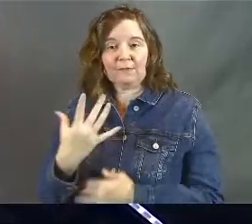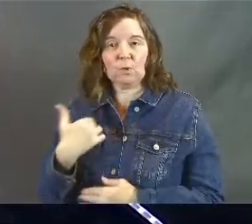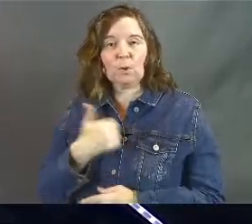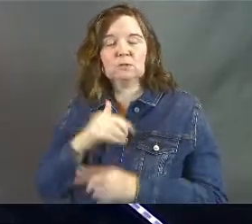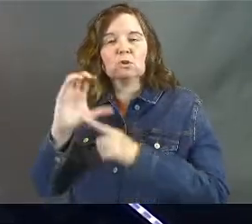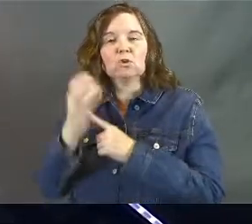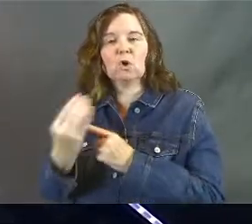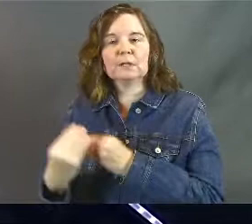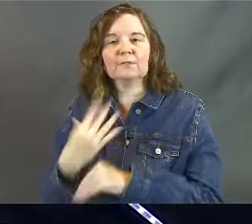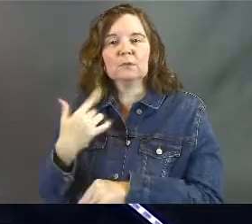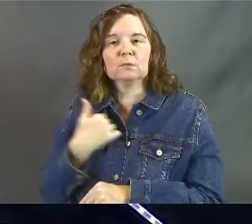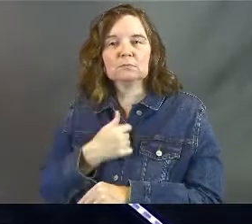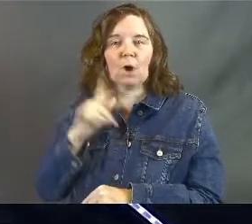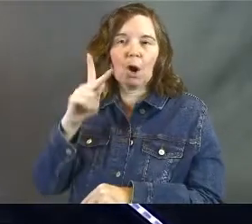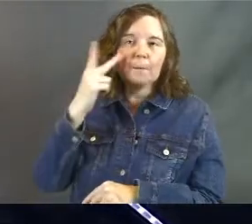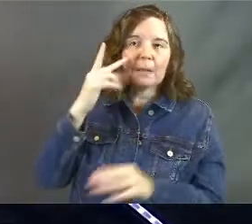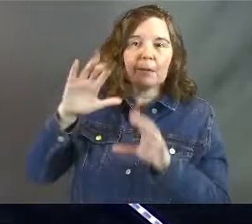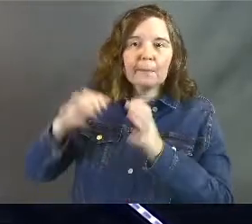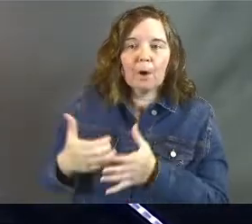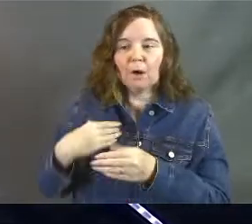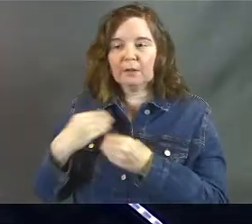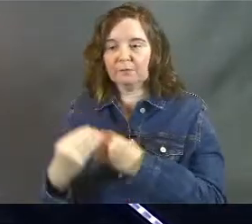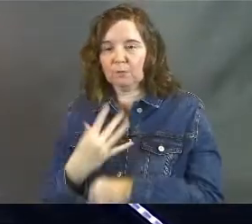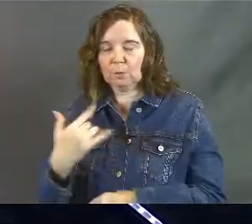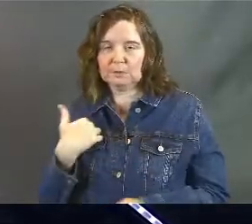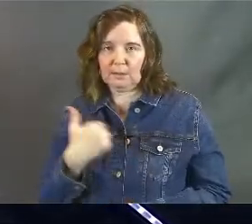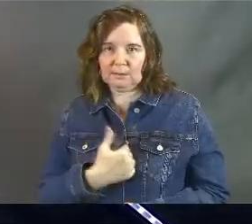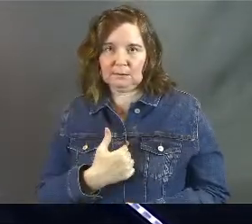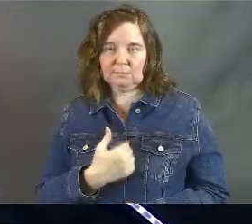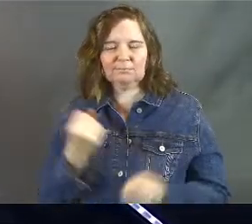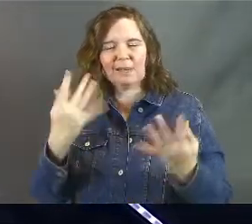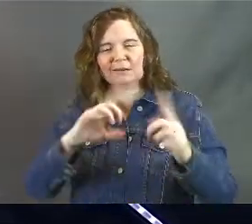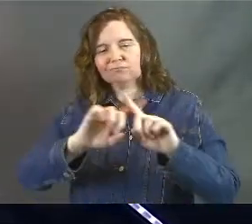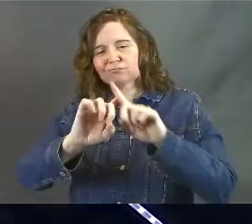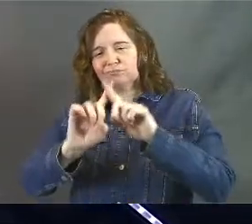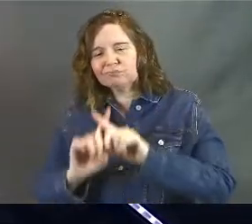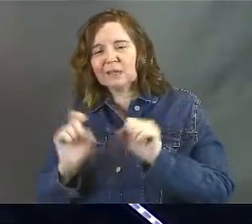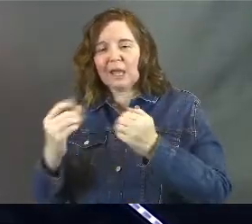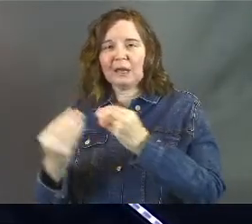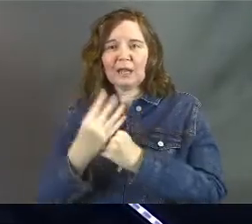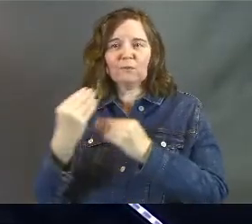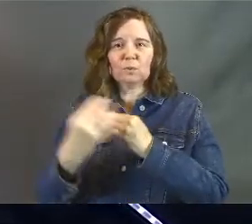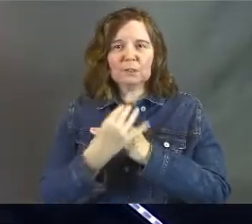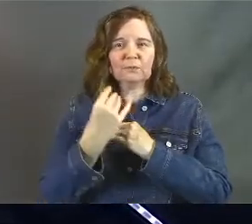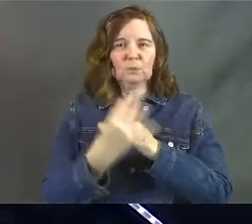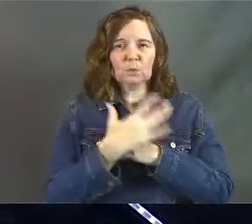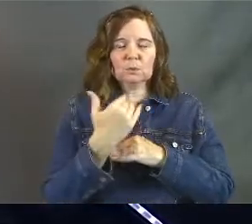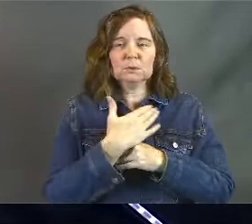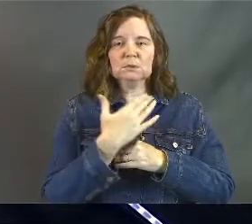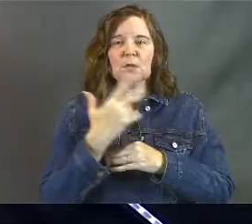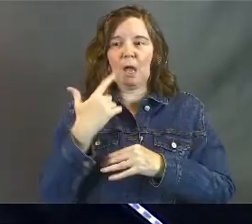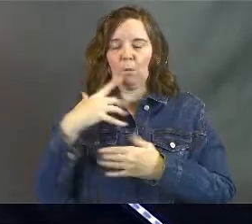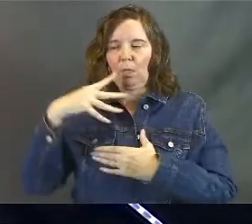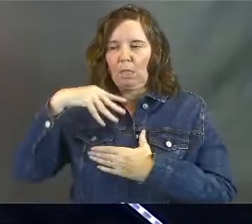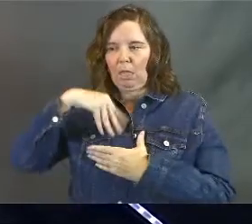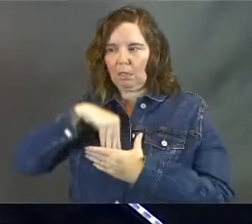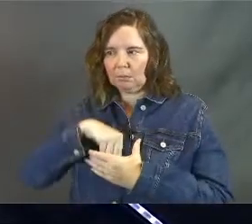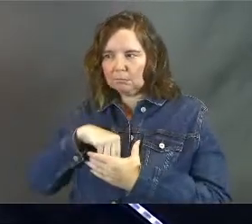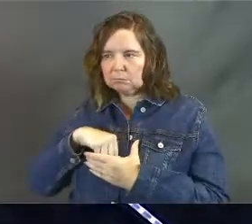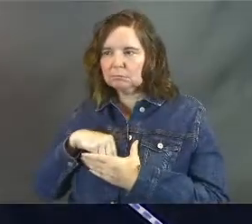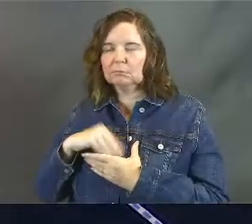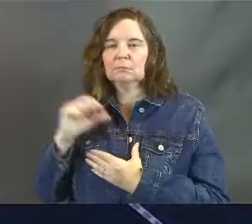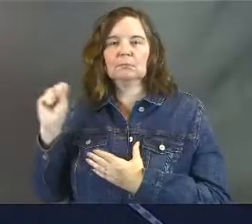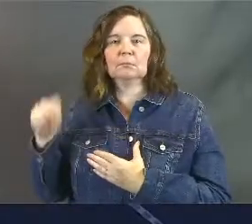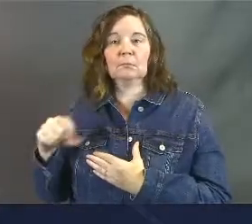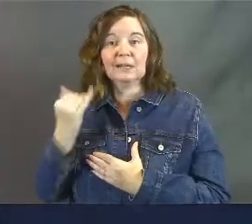us, a culture that influenced us, our political party that influenced us. A lot of things can influence us, and we can have those hidden biases across our